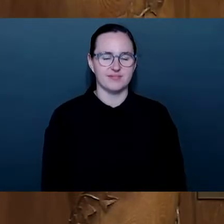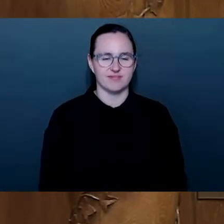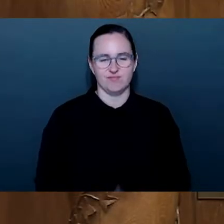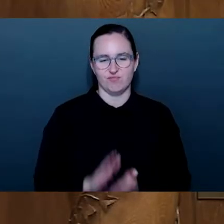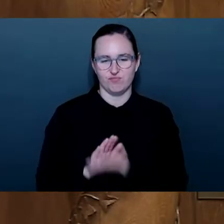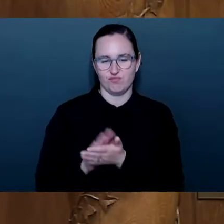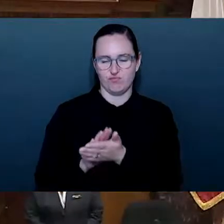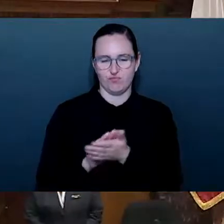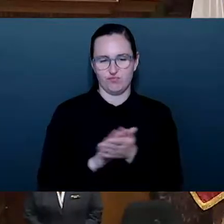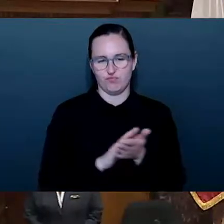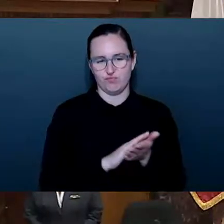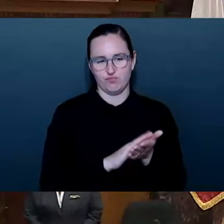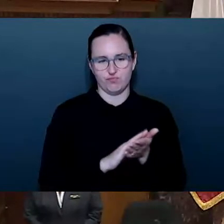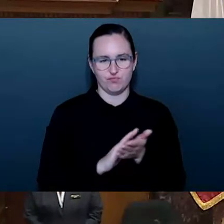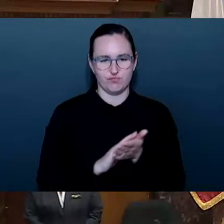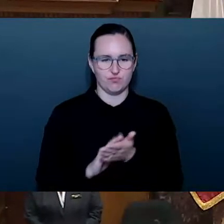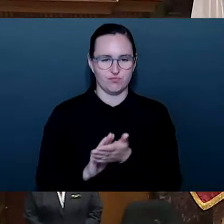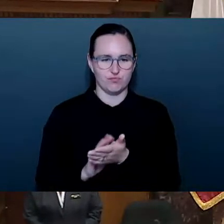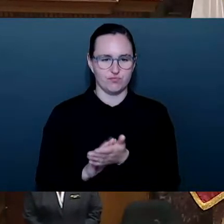Madam Clerk.